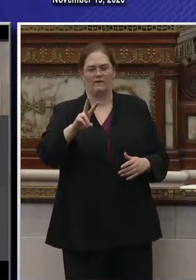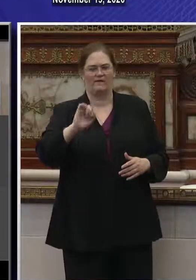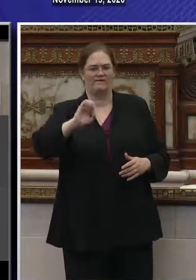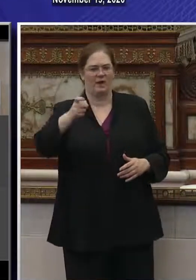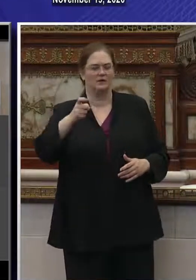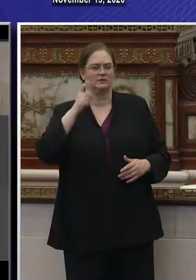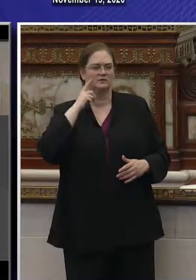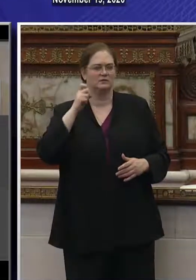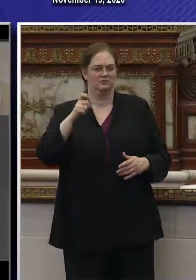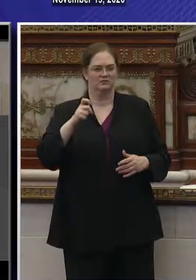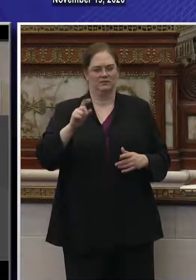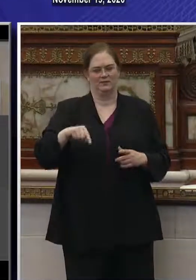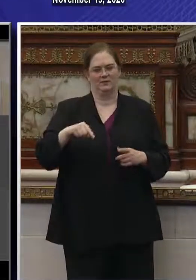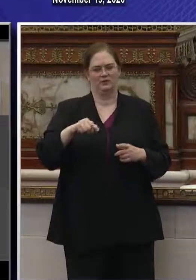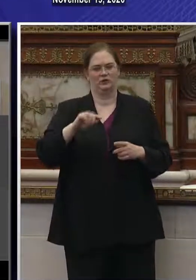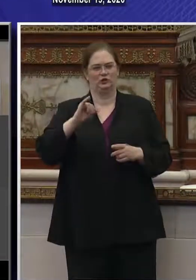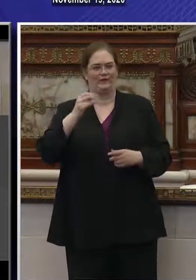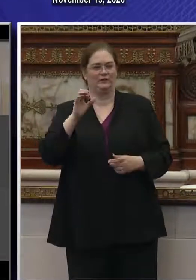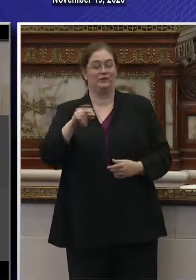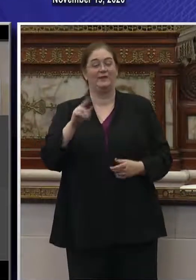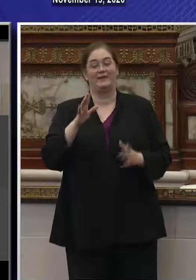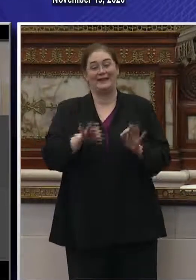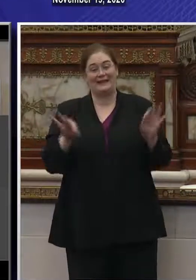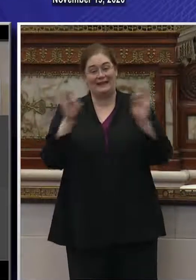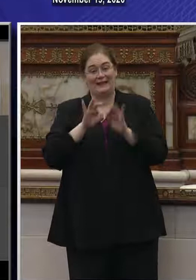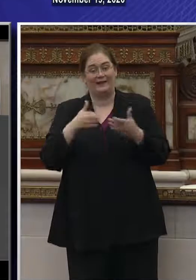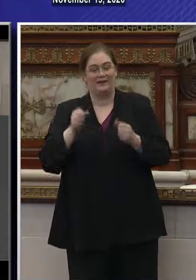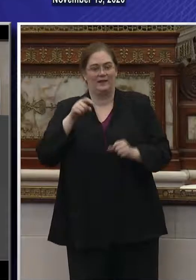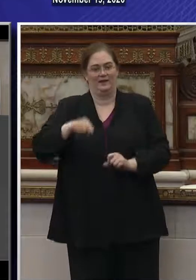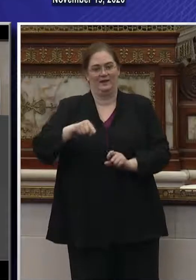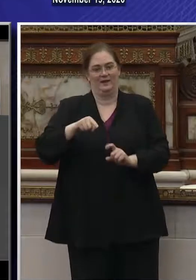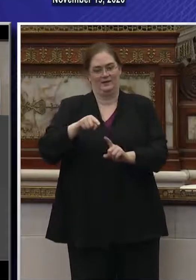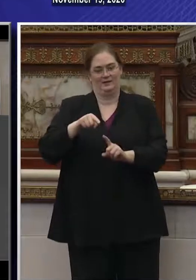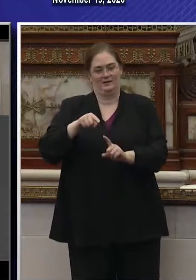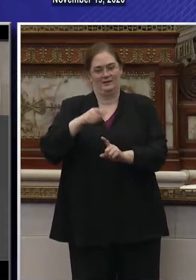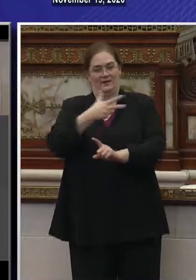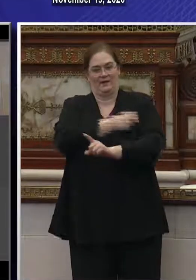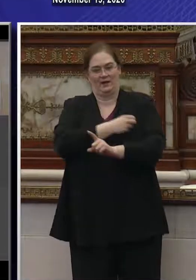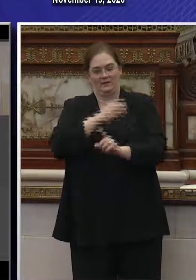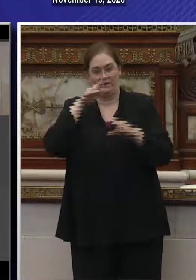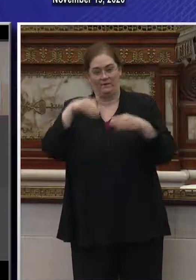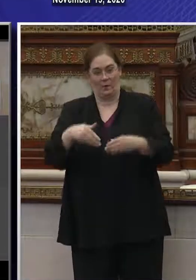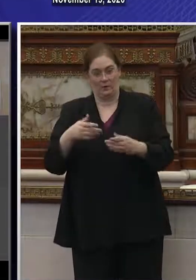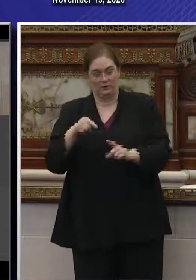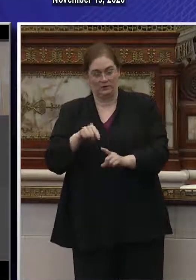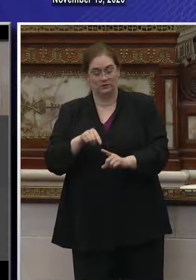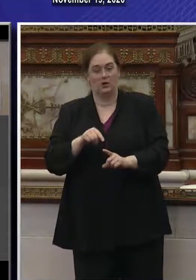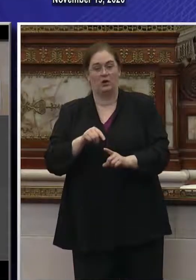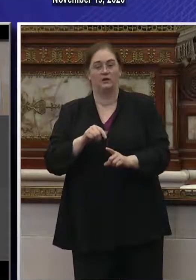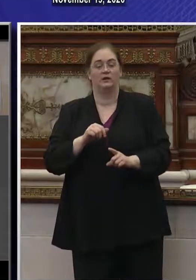Coravax. The key things that this vaccine focuses on